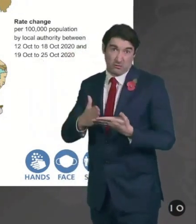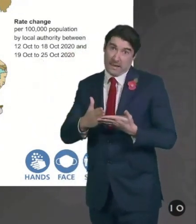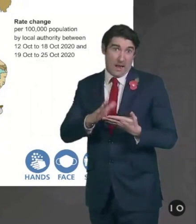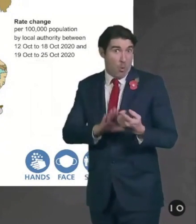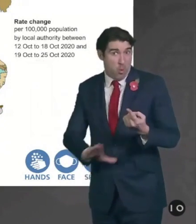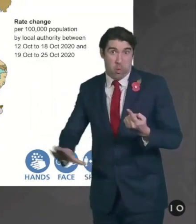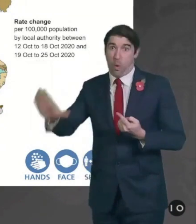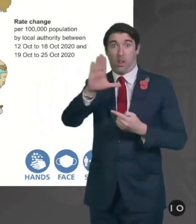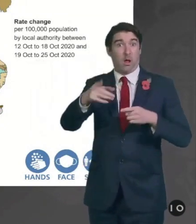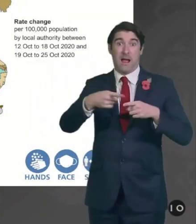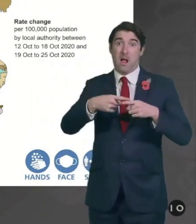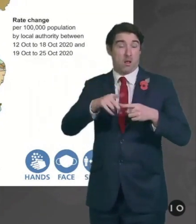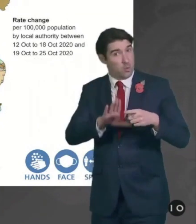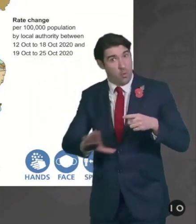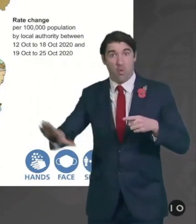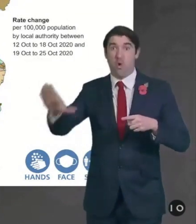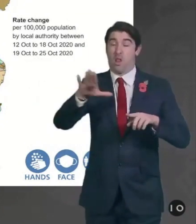increase. Next slide, please.